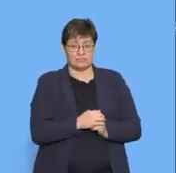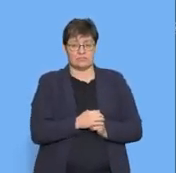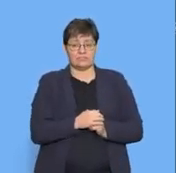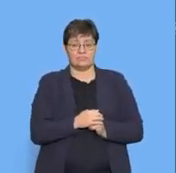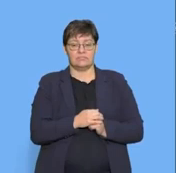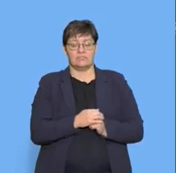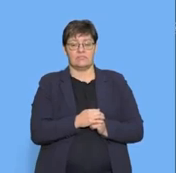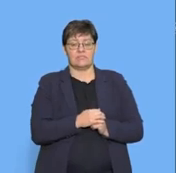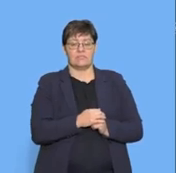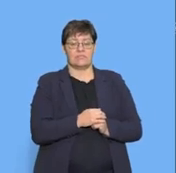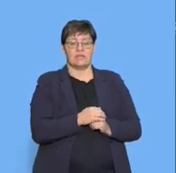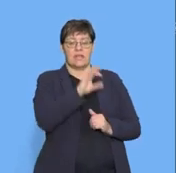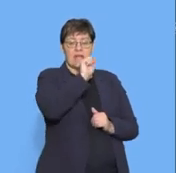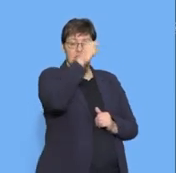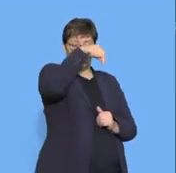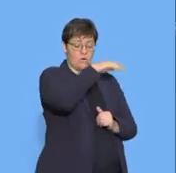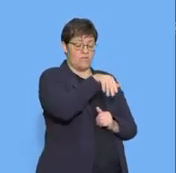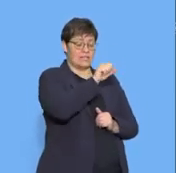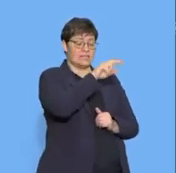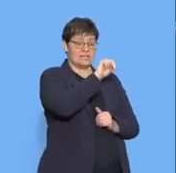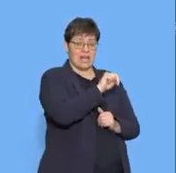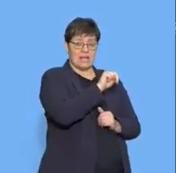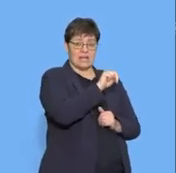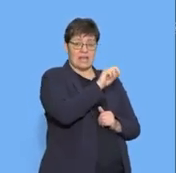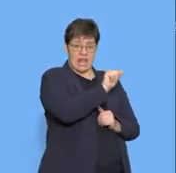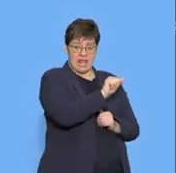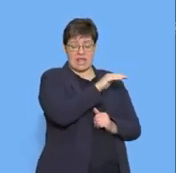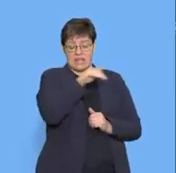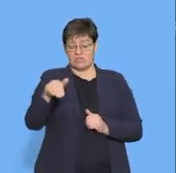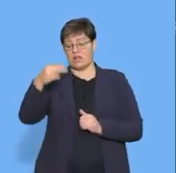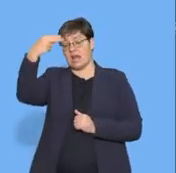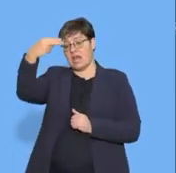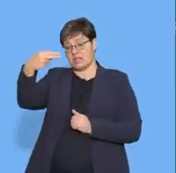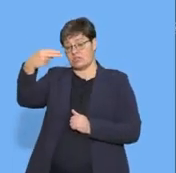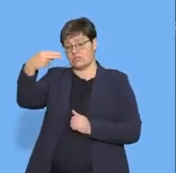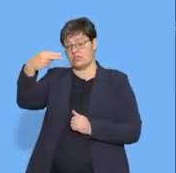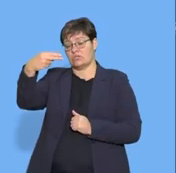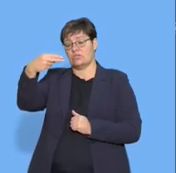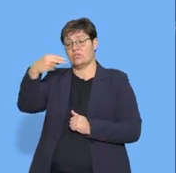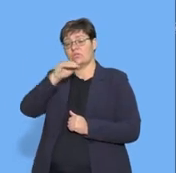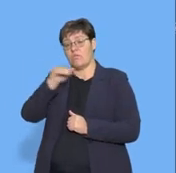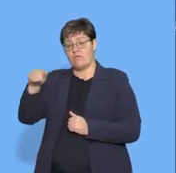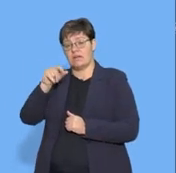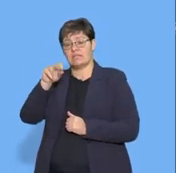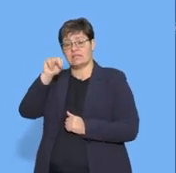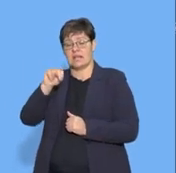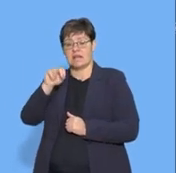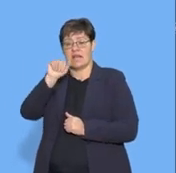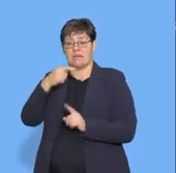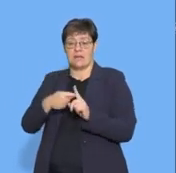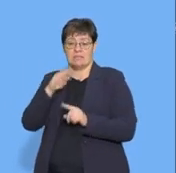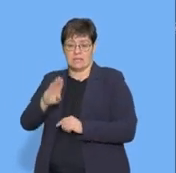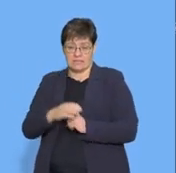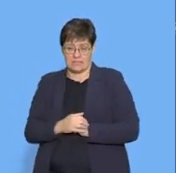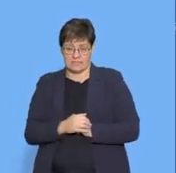this. And so we're going to end up with SQ over sine A is equal to sine of, it'll just become